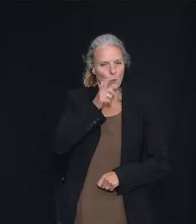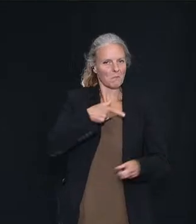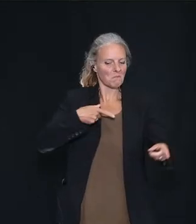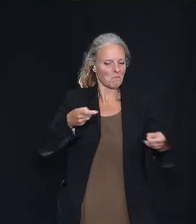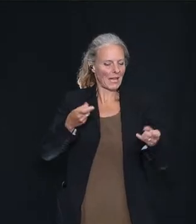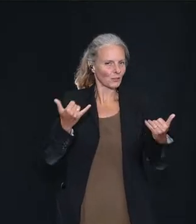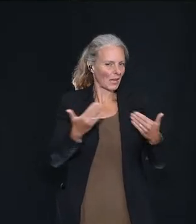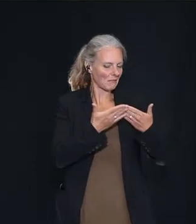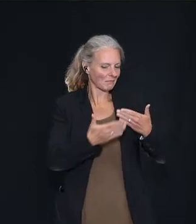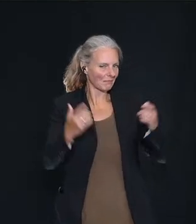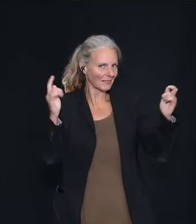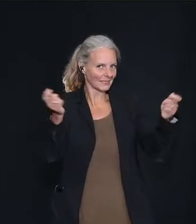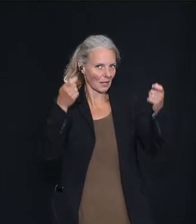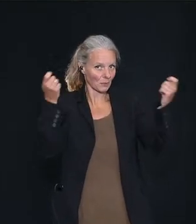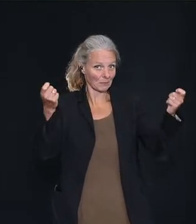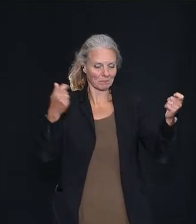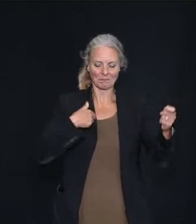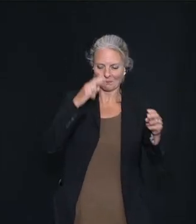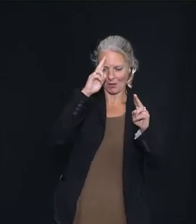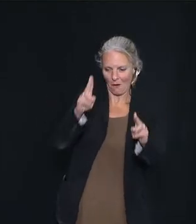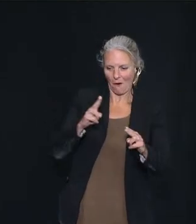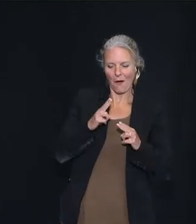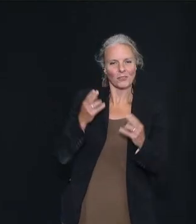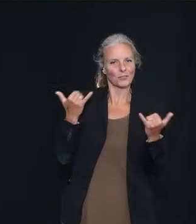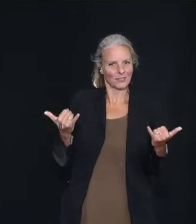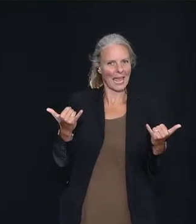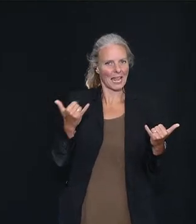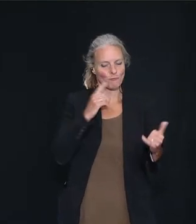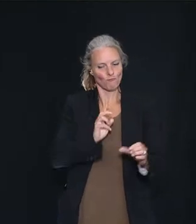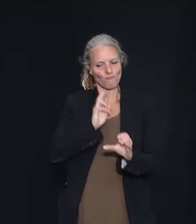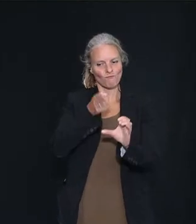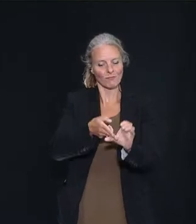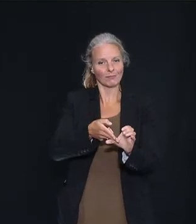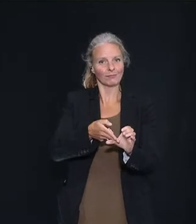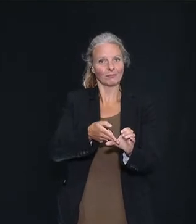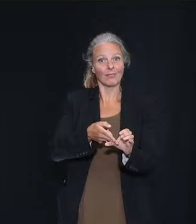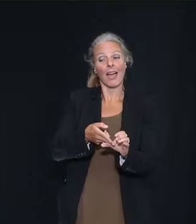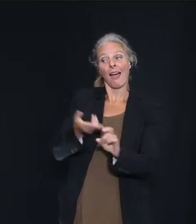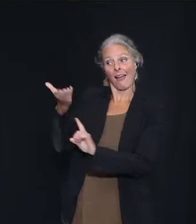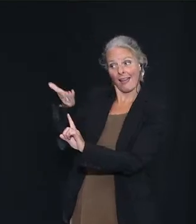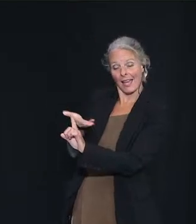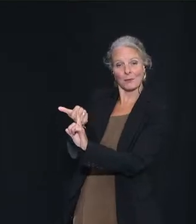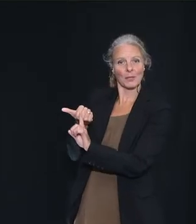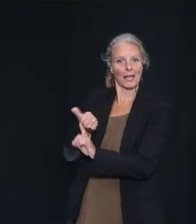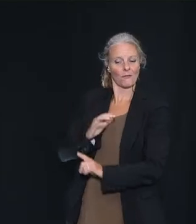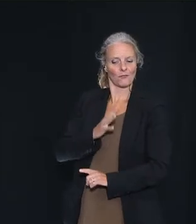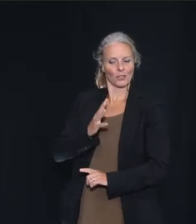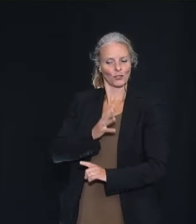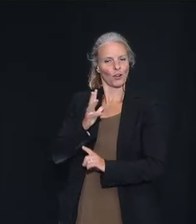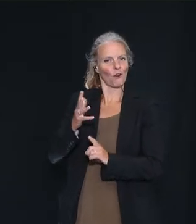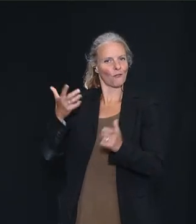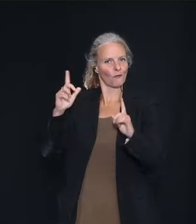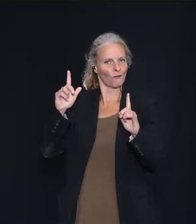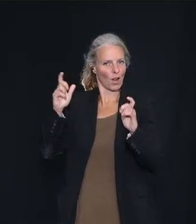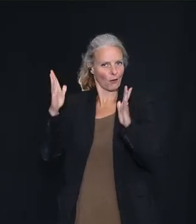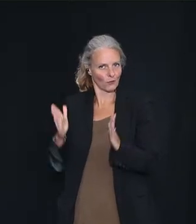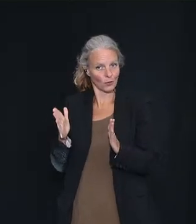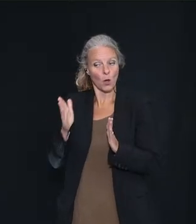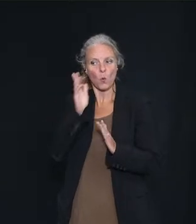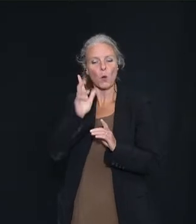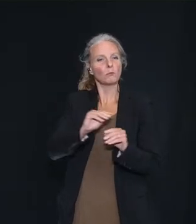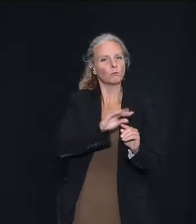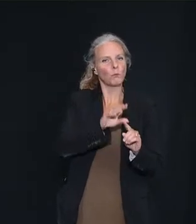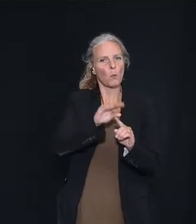It's an honor to be here with you today. As our official photographer will be taking photos, which will be shared with you in the coming